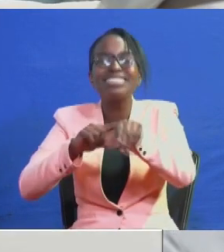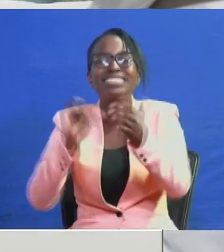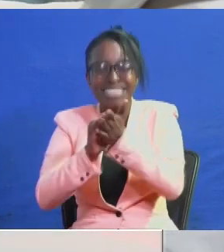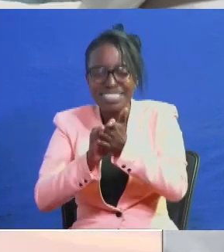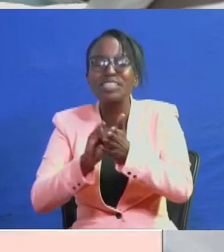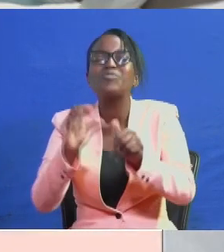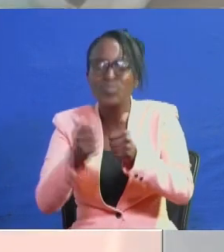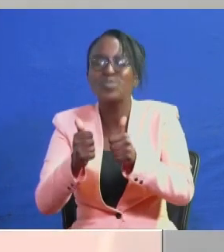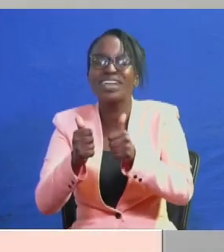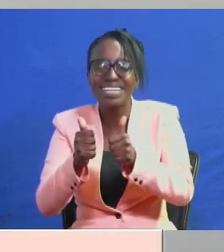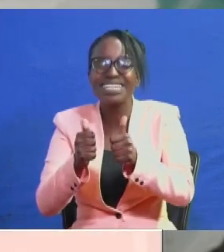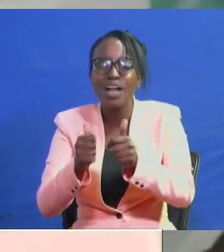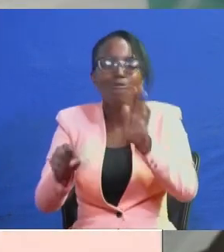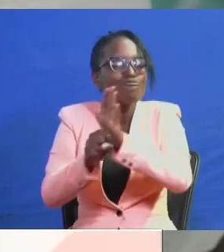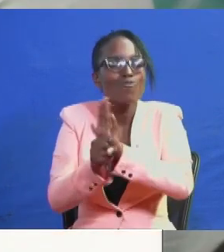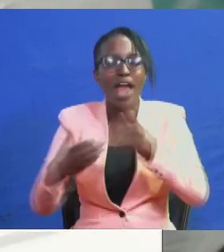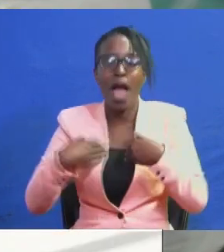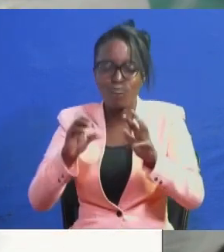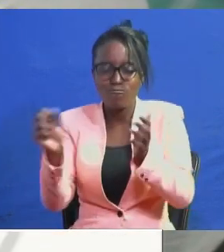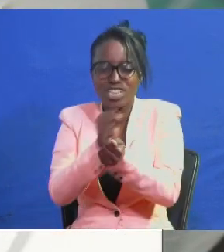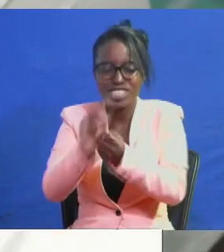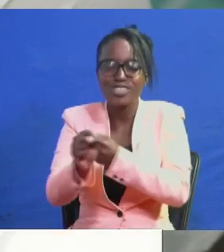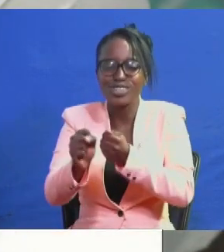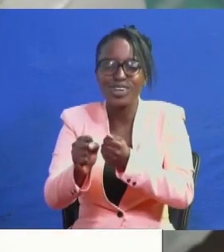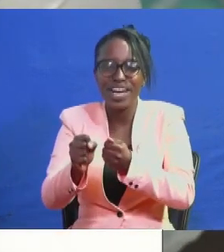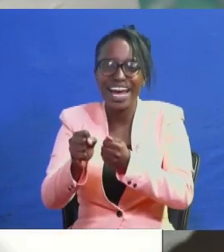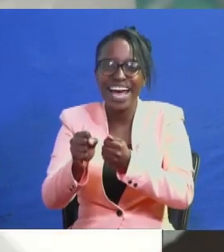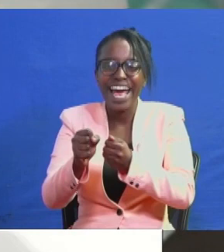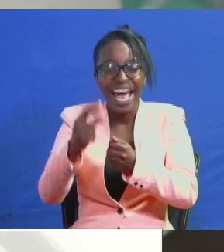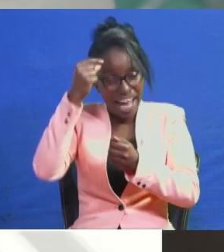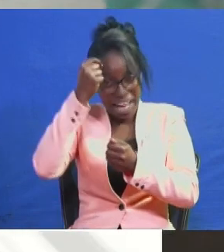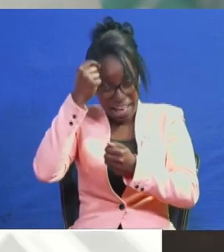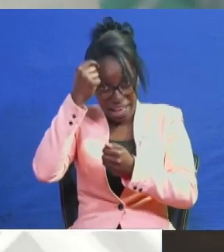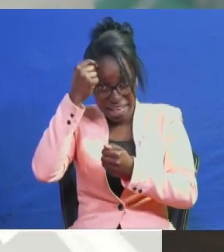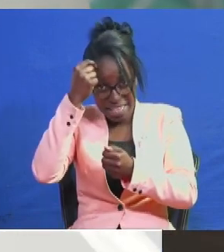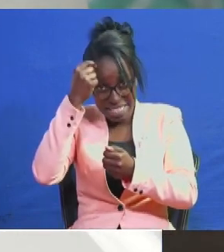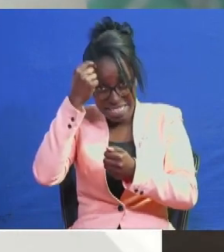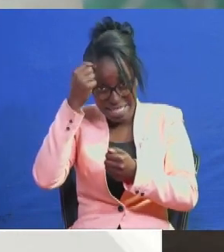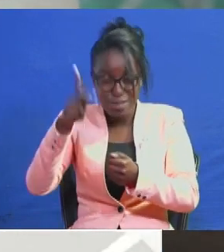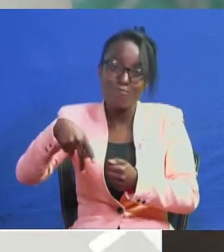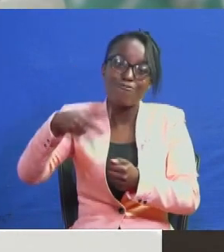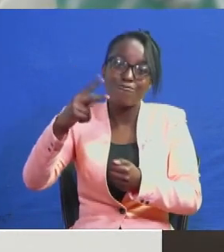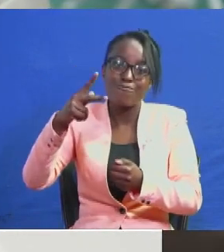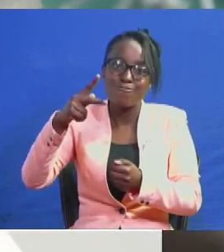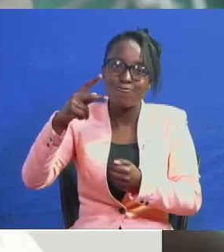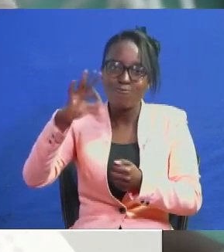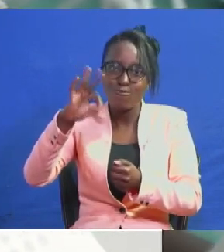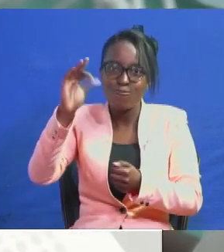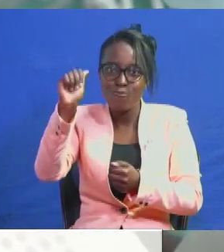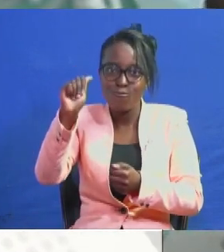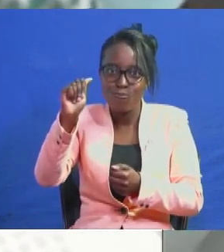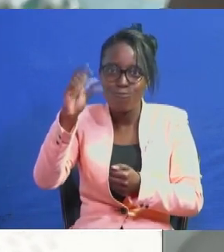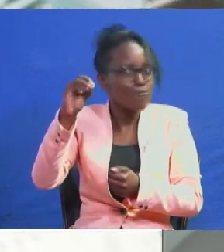completely destroyed the hair follicles, these hair follicles are still going through that